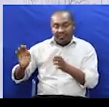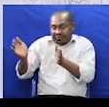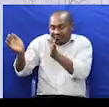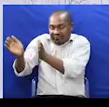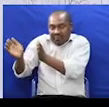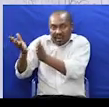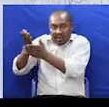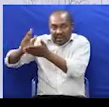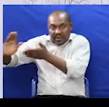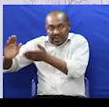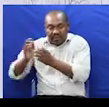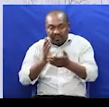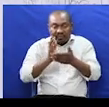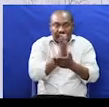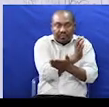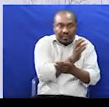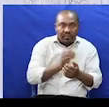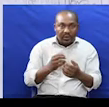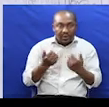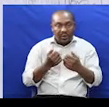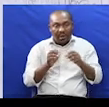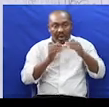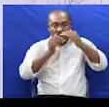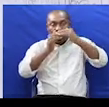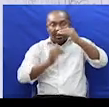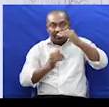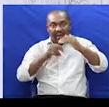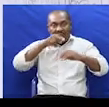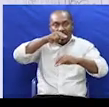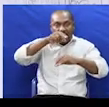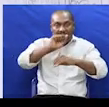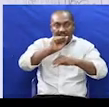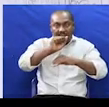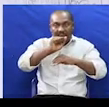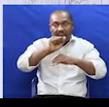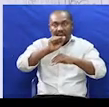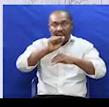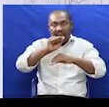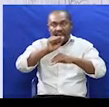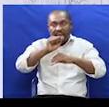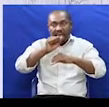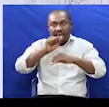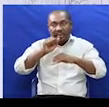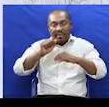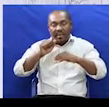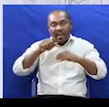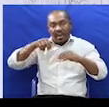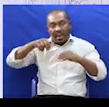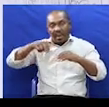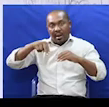I'm going to do, I'll divide by Na and B both sides, Na and B.